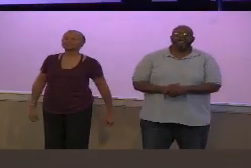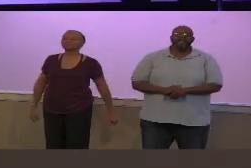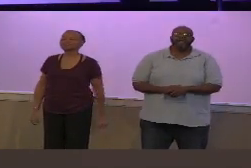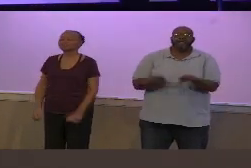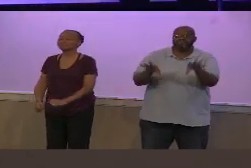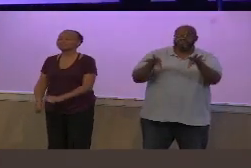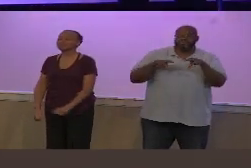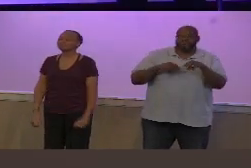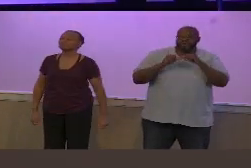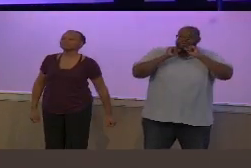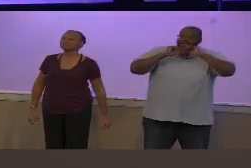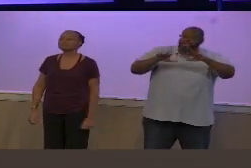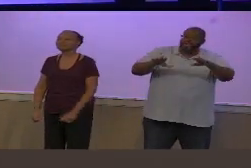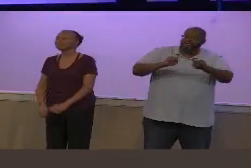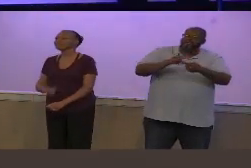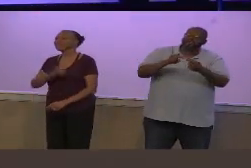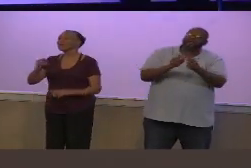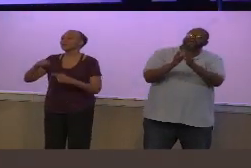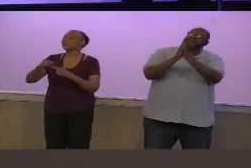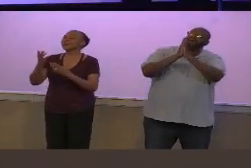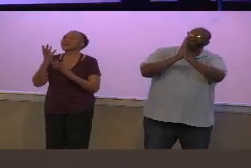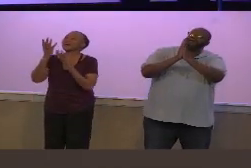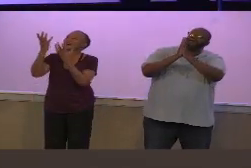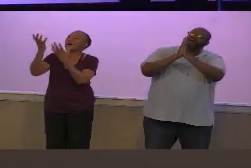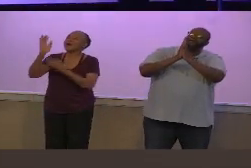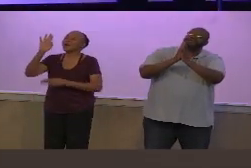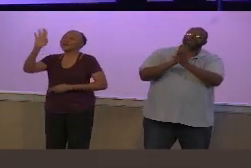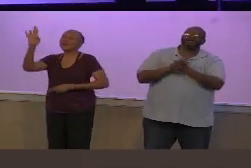Hey, I feel my breakthrough when I call.